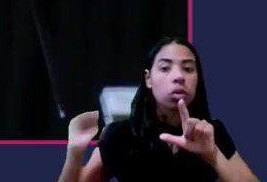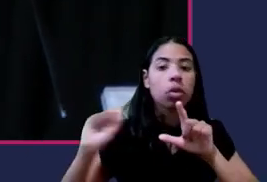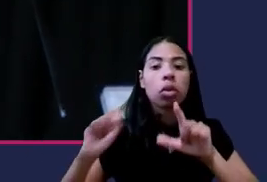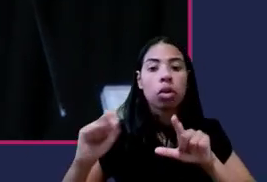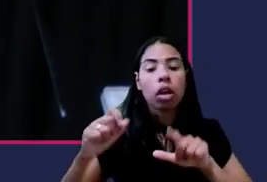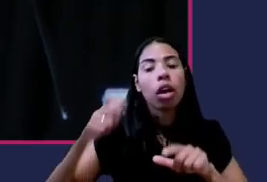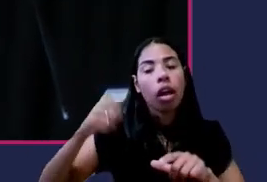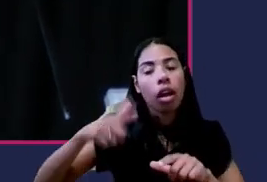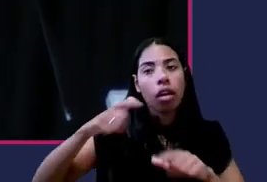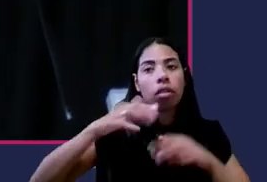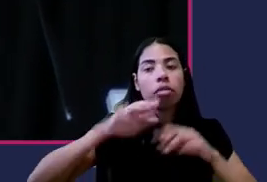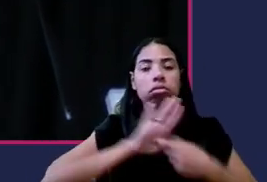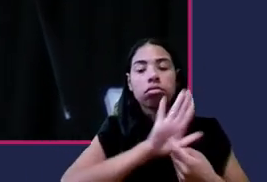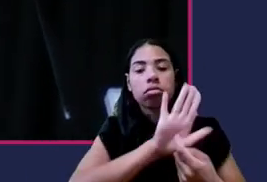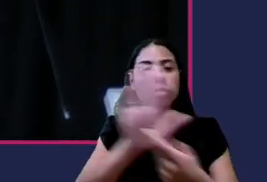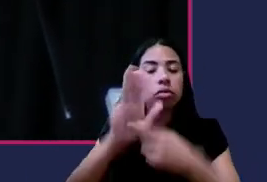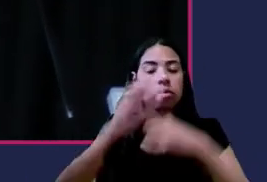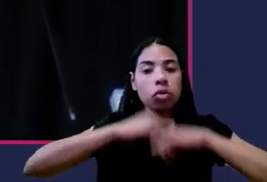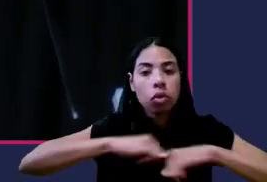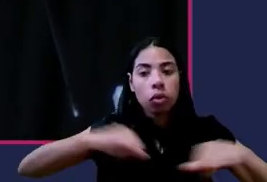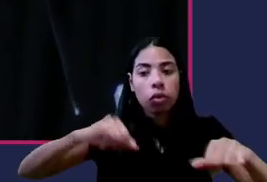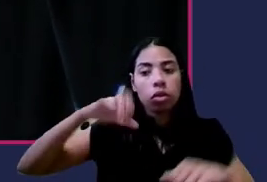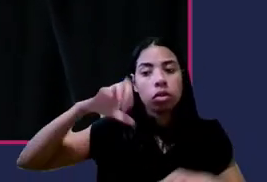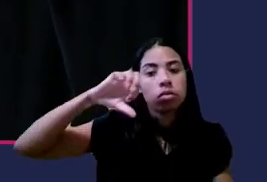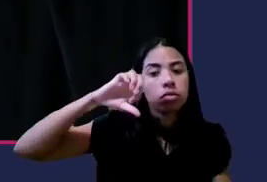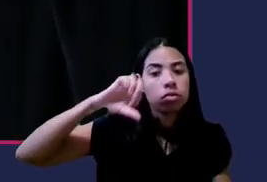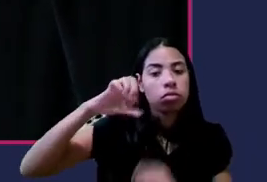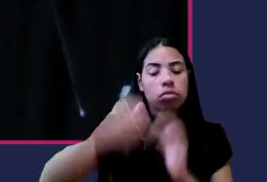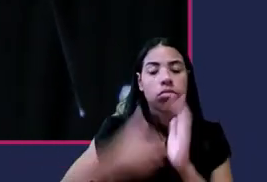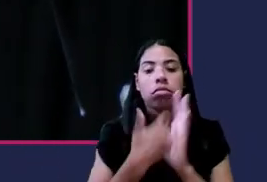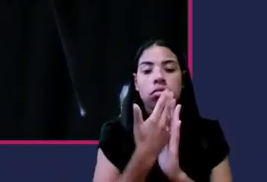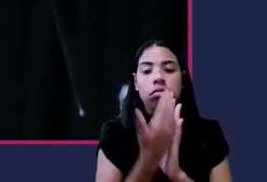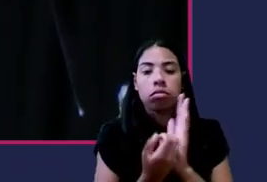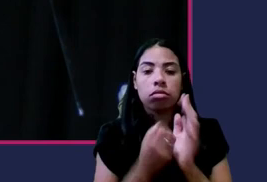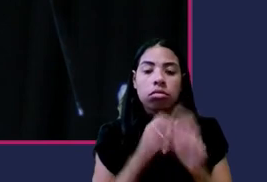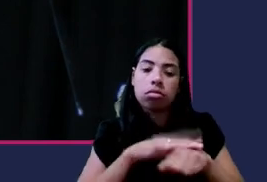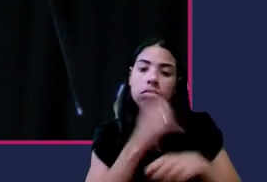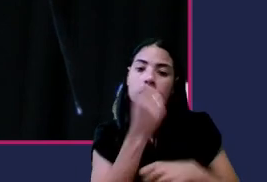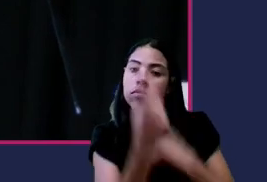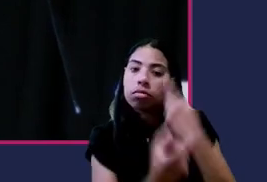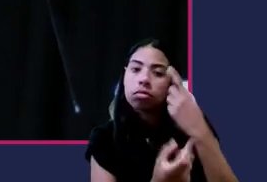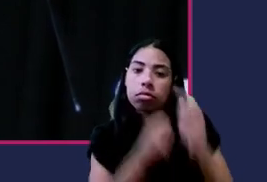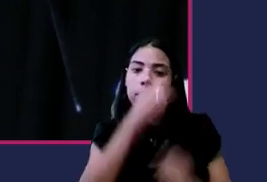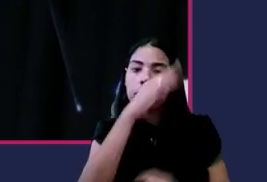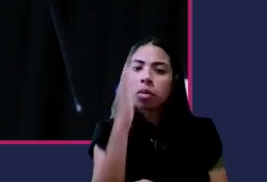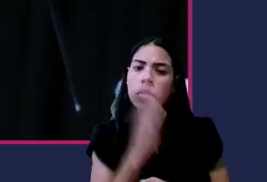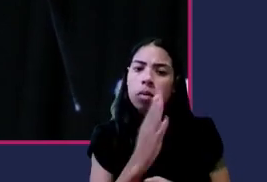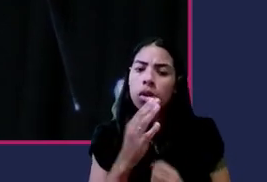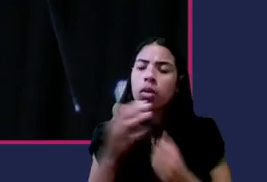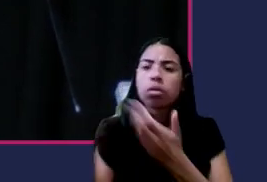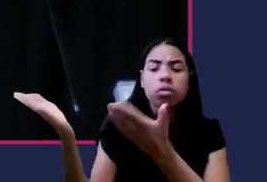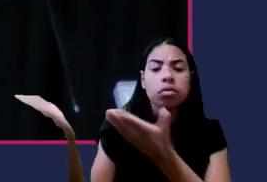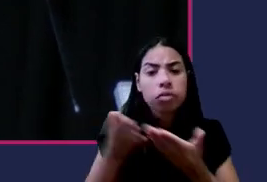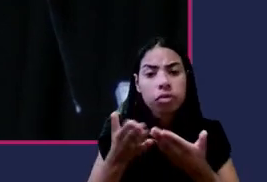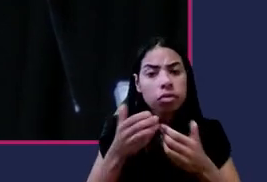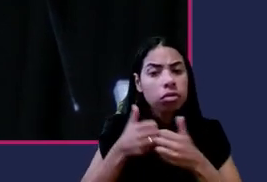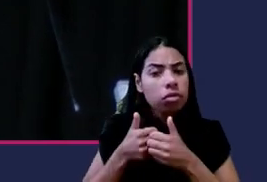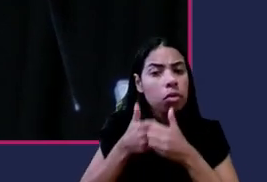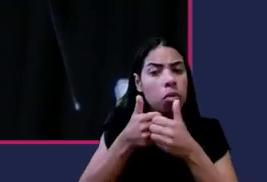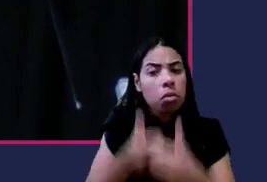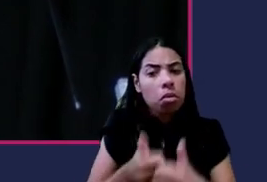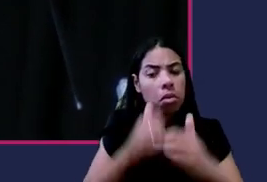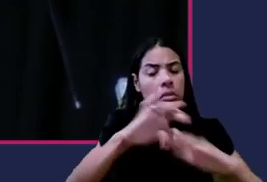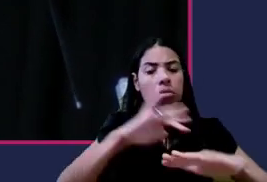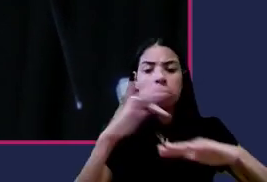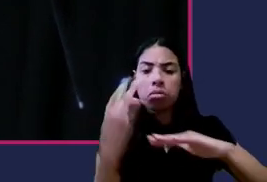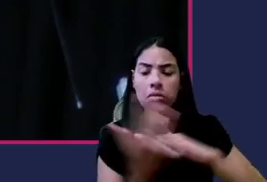a screen with the logo of the 19th area of rare disease in Brazil. So I'd like to invite you and those who follow